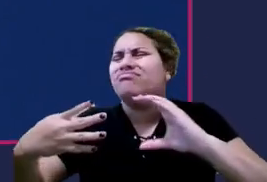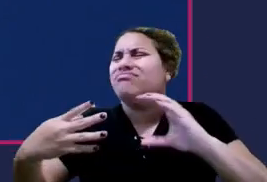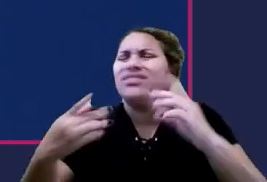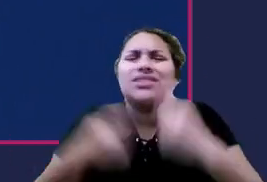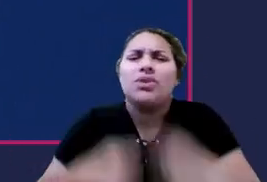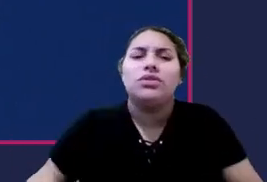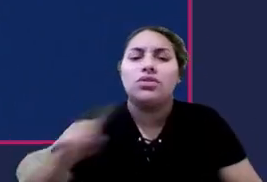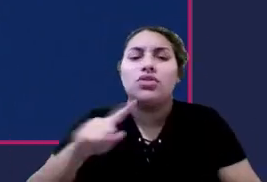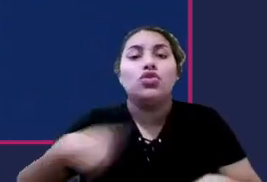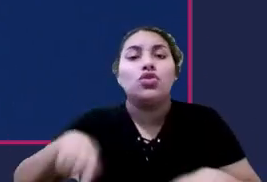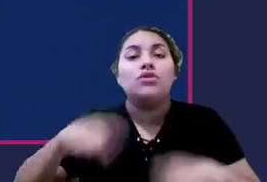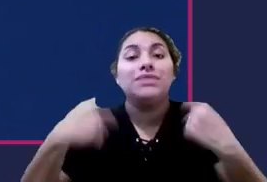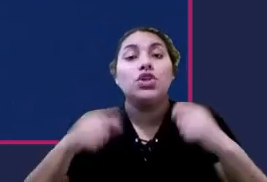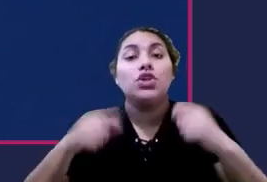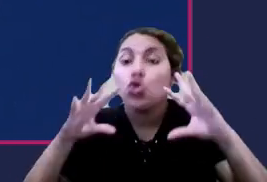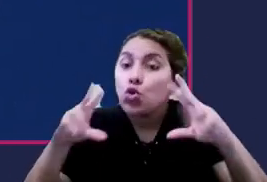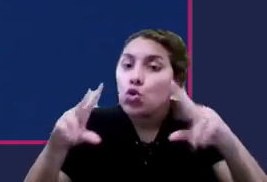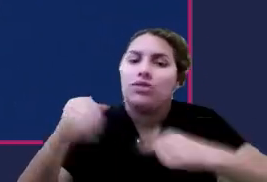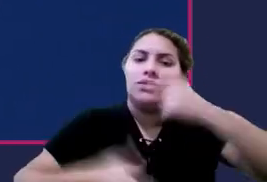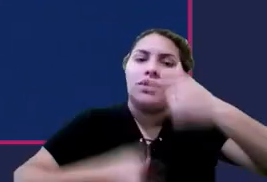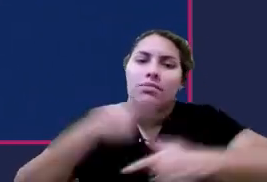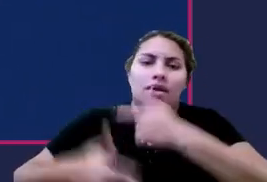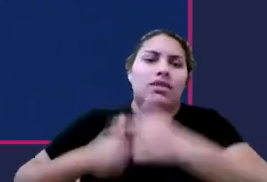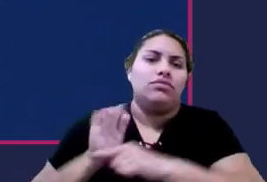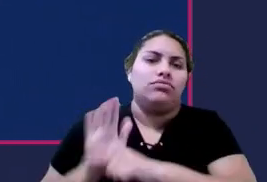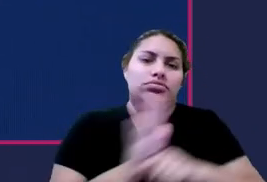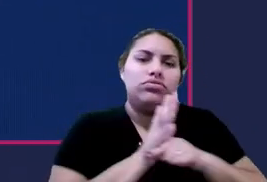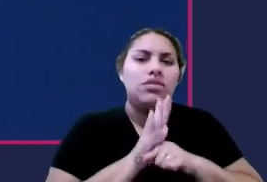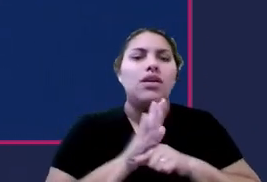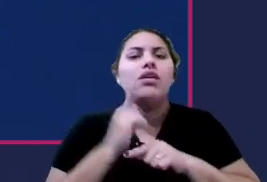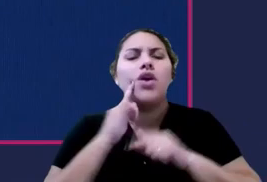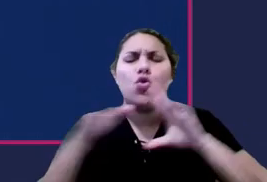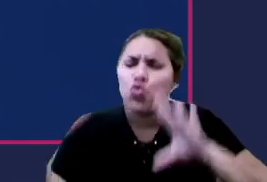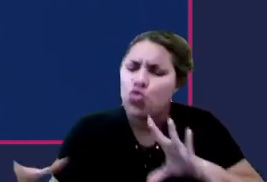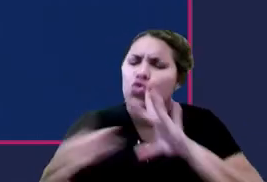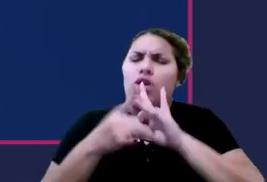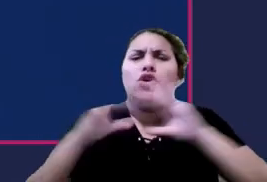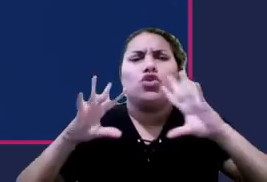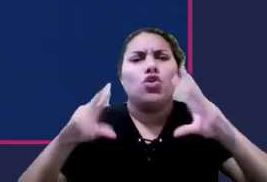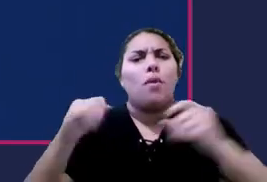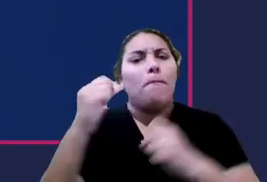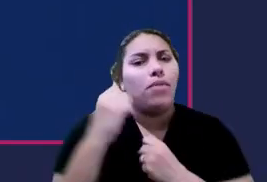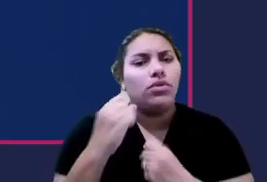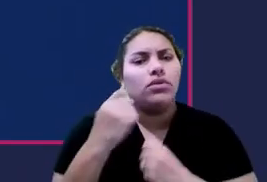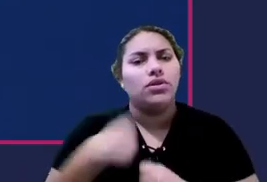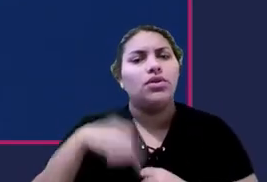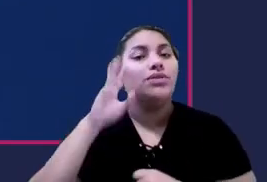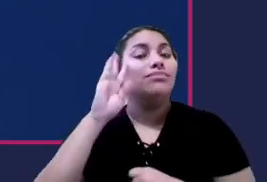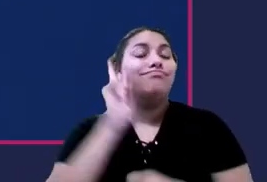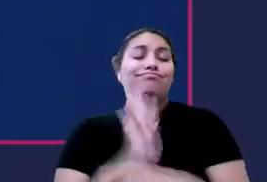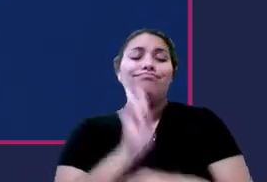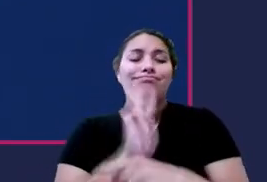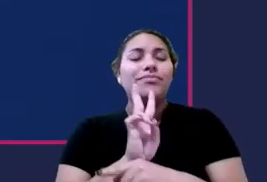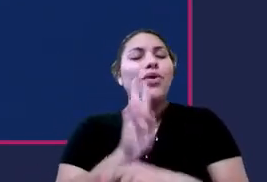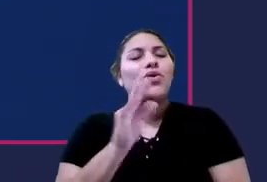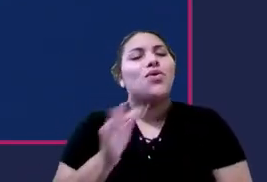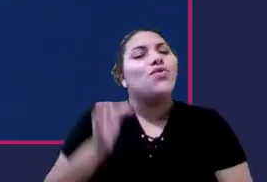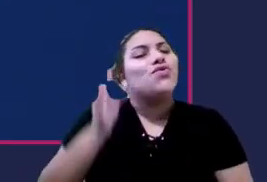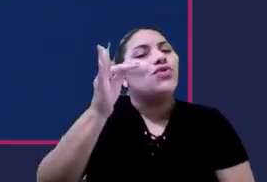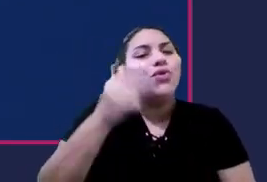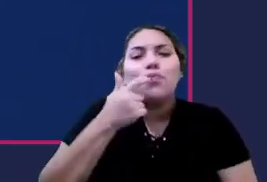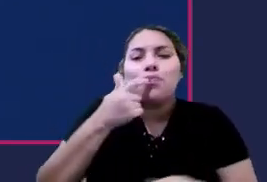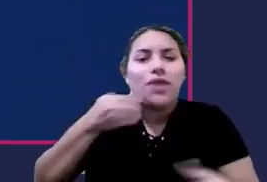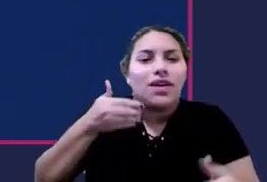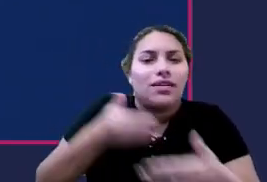with disabilities don't have artists or political points of view, and people with rare disease neither. So I hope that